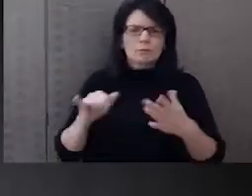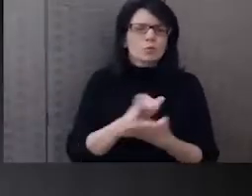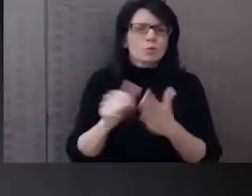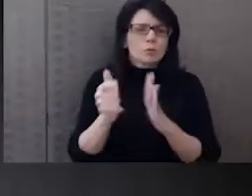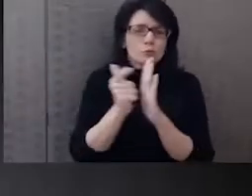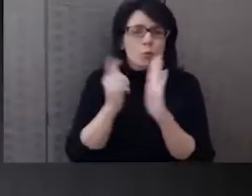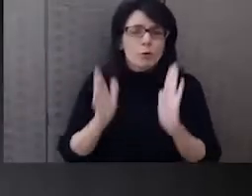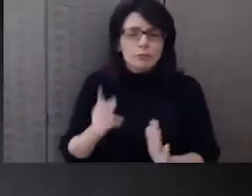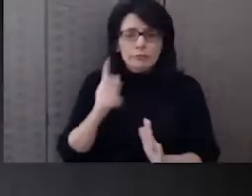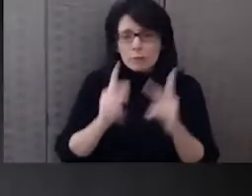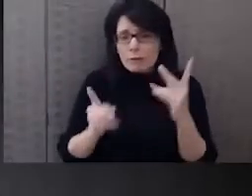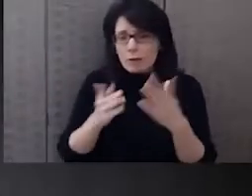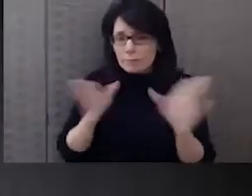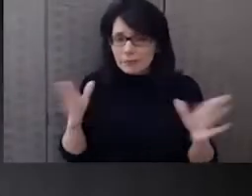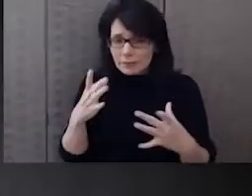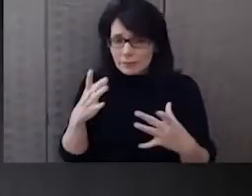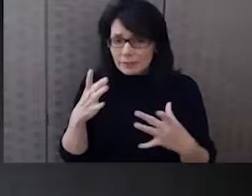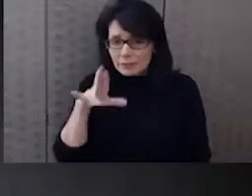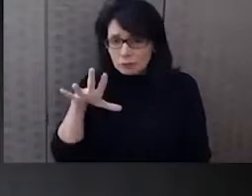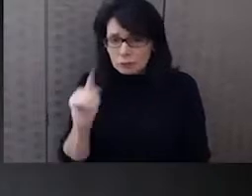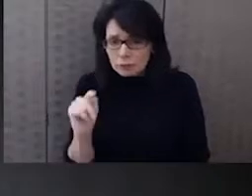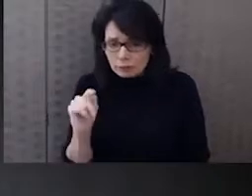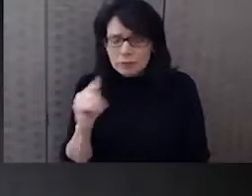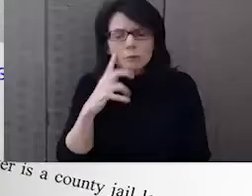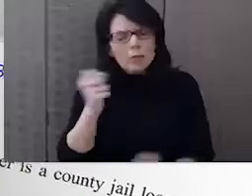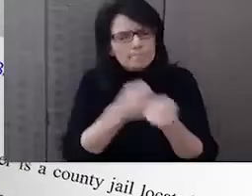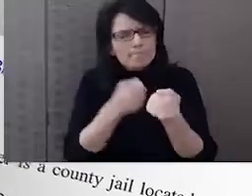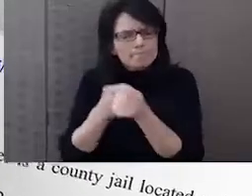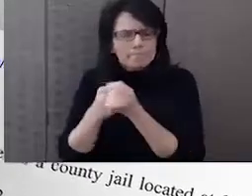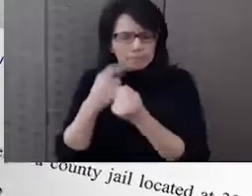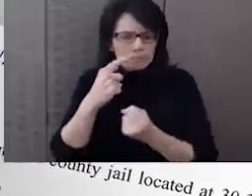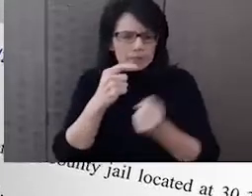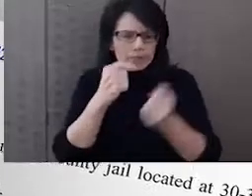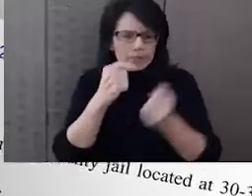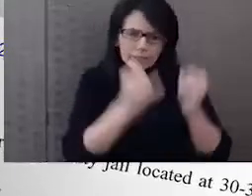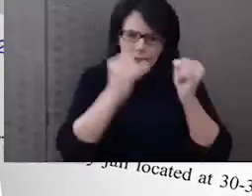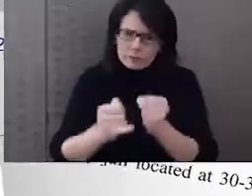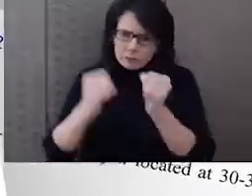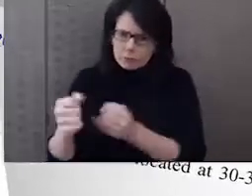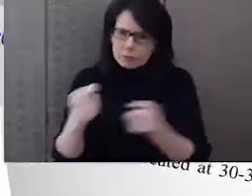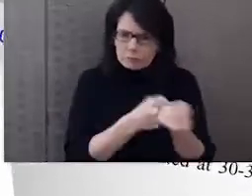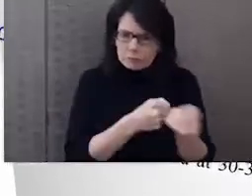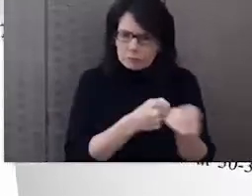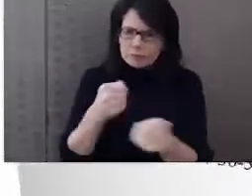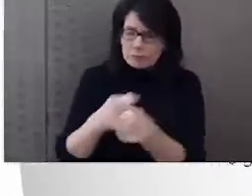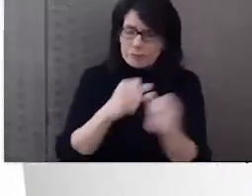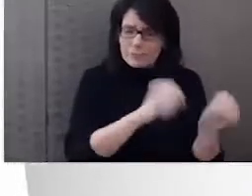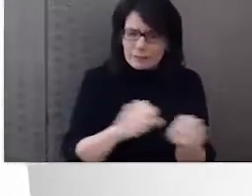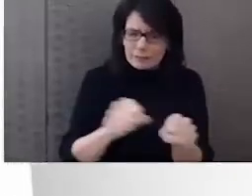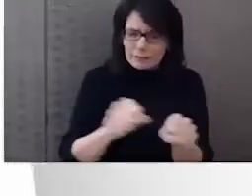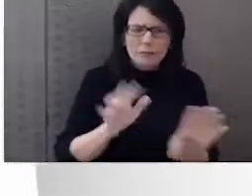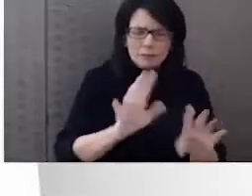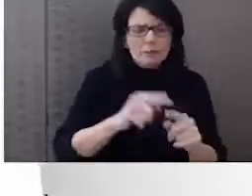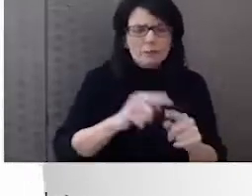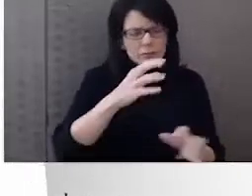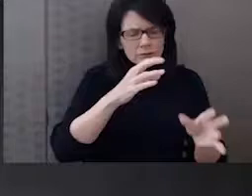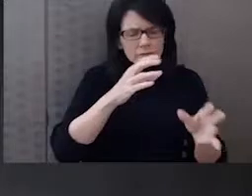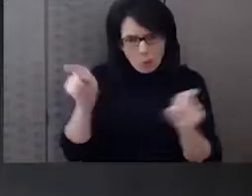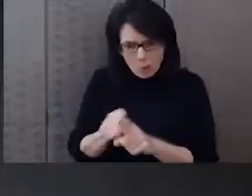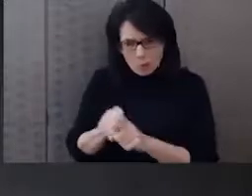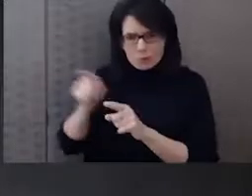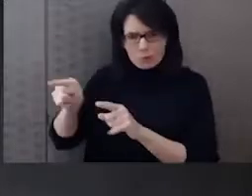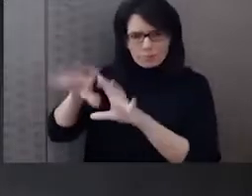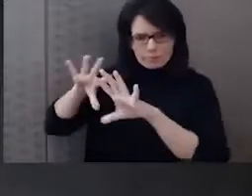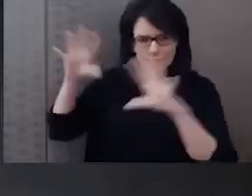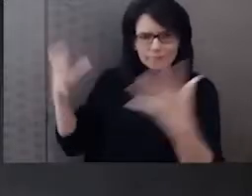only on advocating for individual cases, but really holding these immigration jails and prisons accountable for